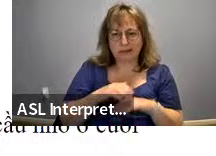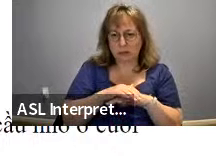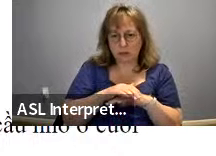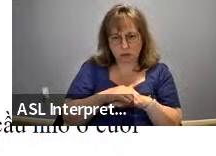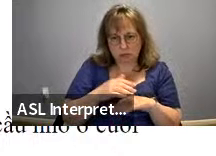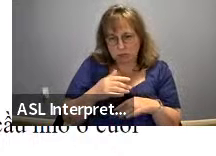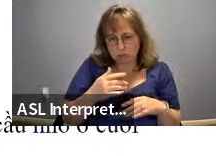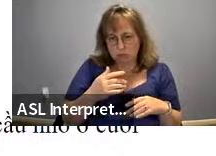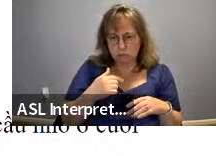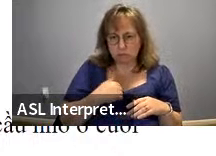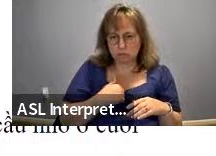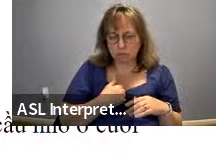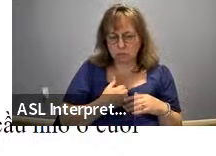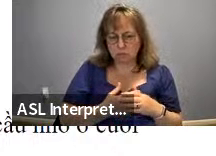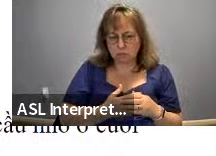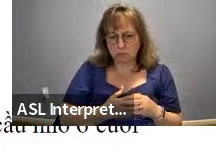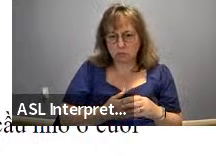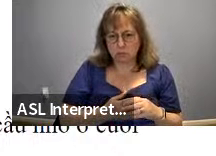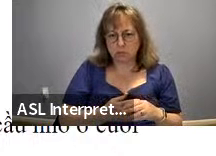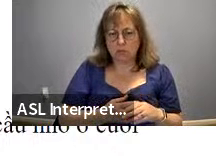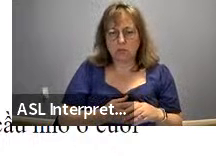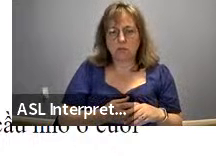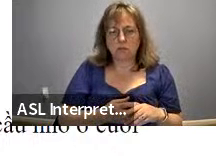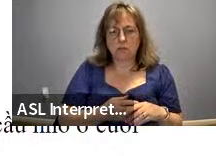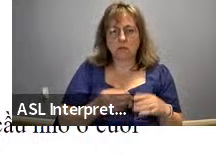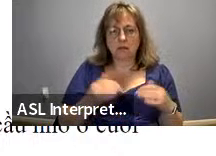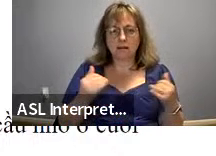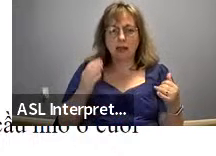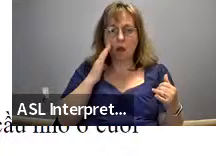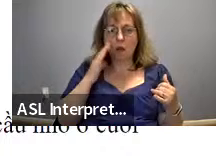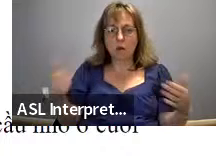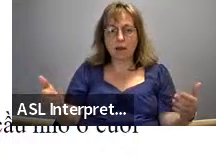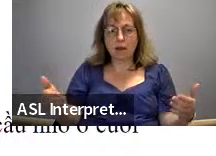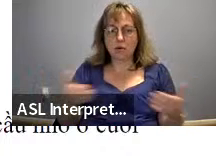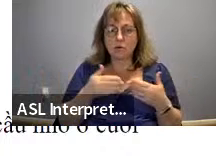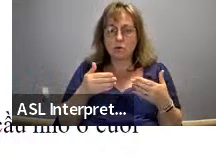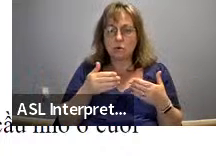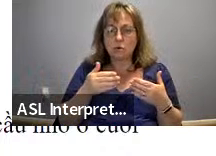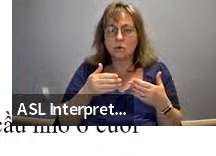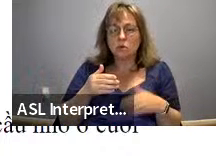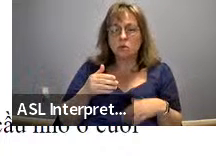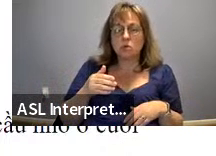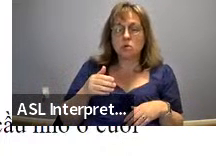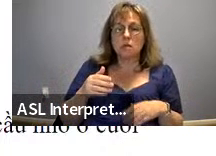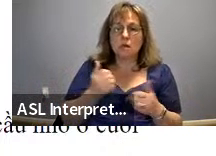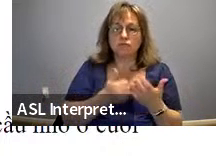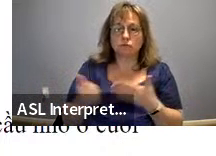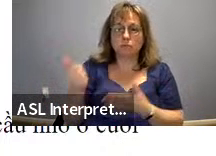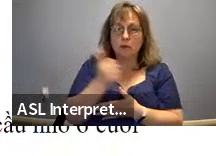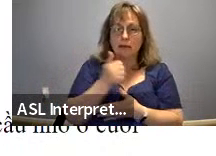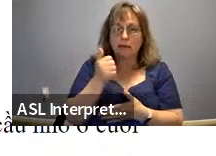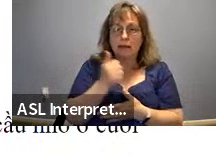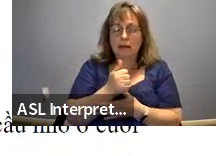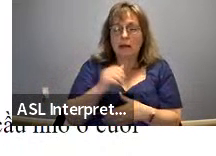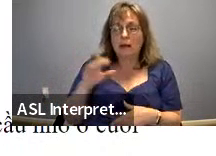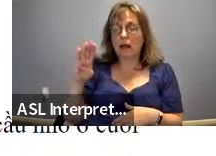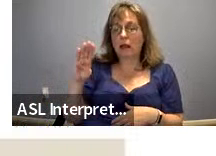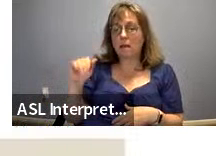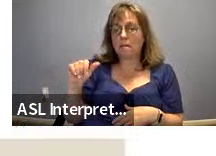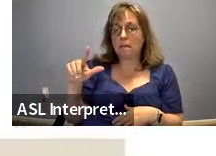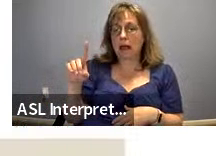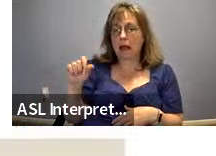Now, I'd like to introduce our district superintendent, Dr. Gustavo Valderas, for our land